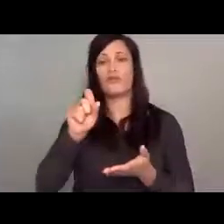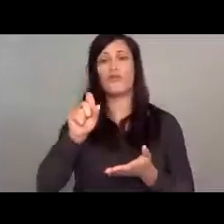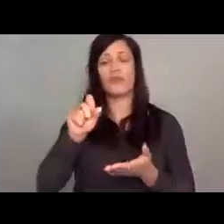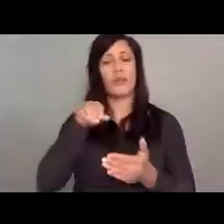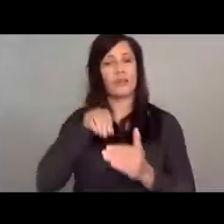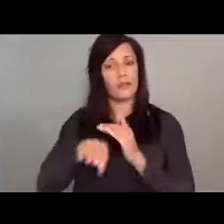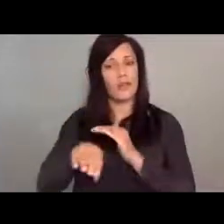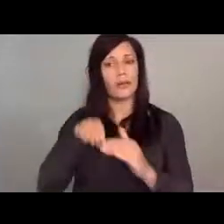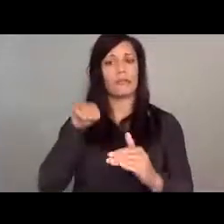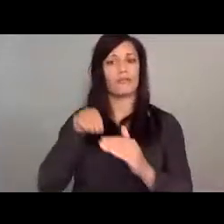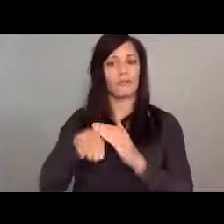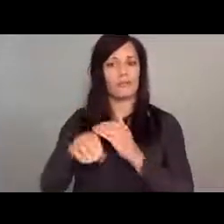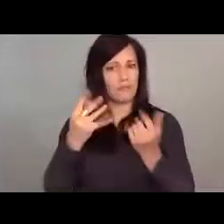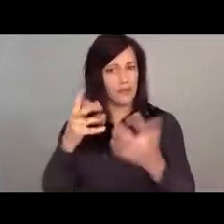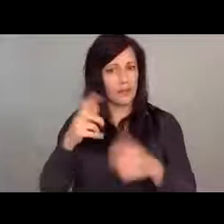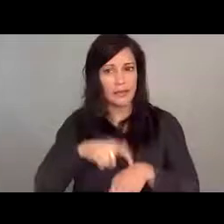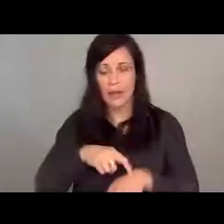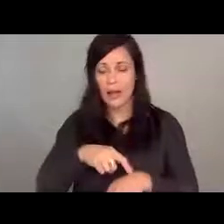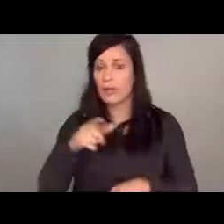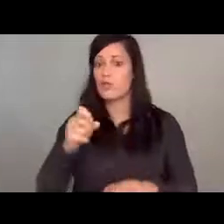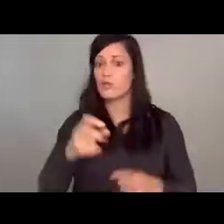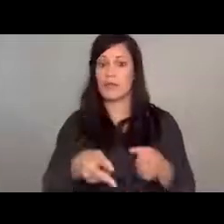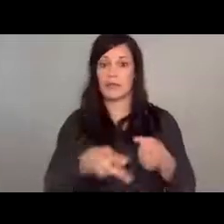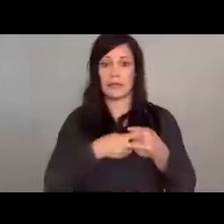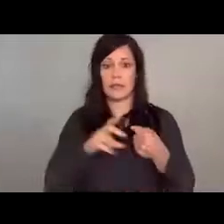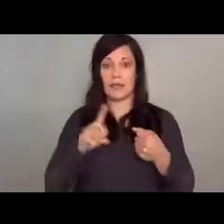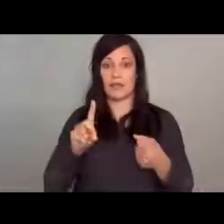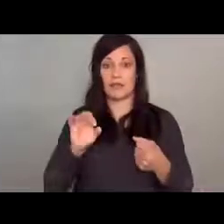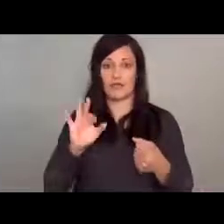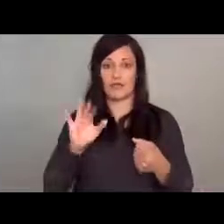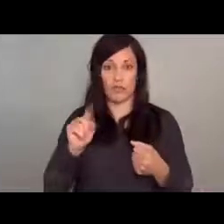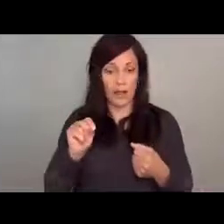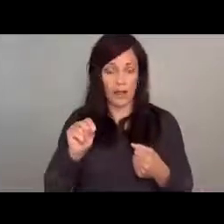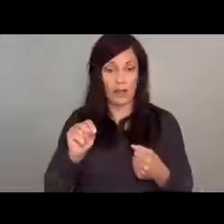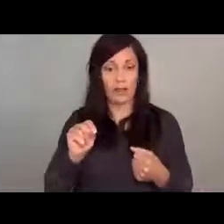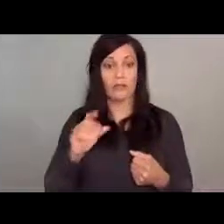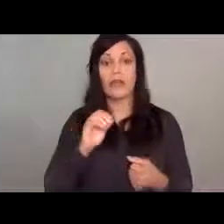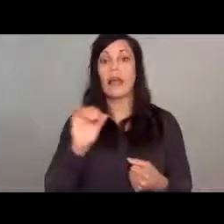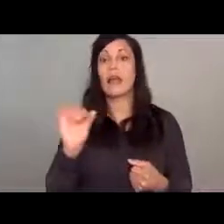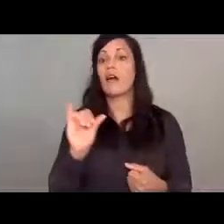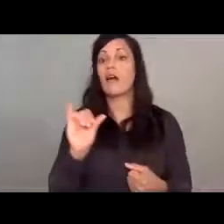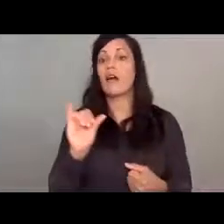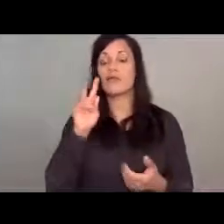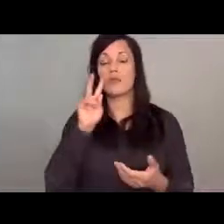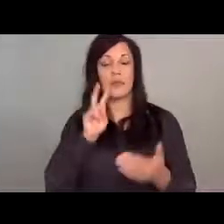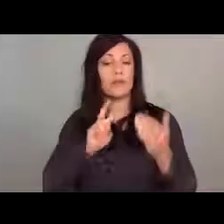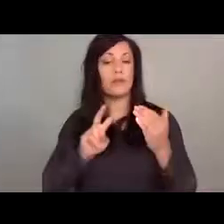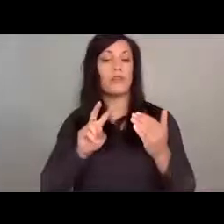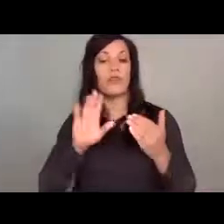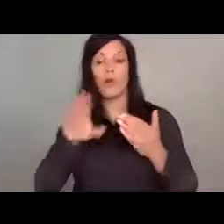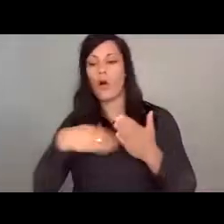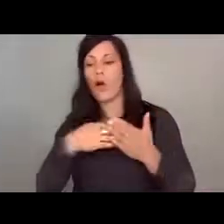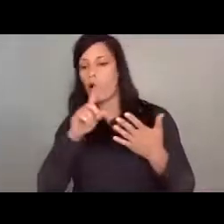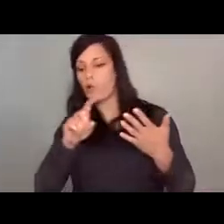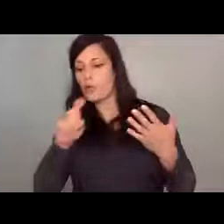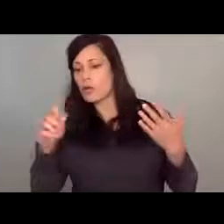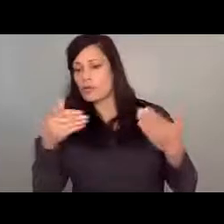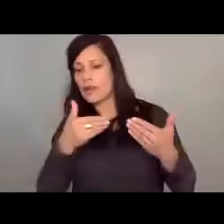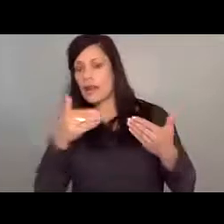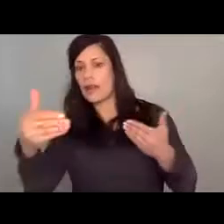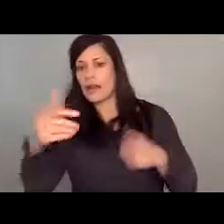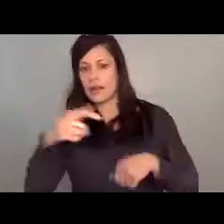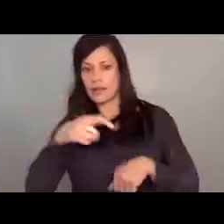need. You can save drafts. And then you can also preview the questions in advance if you click on that link there,